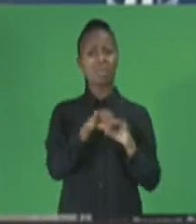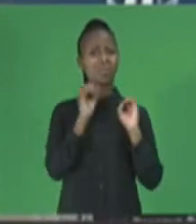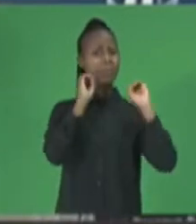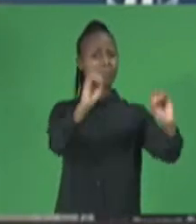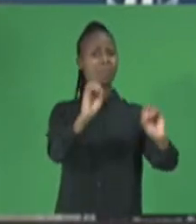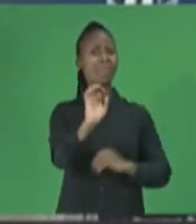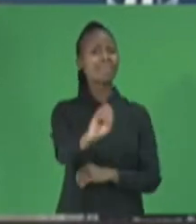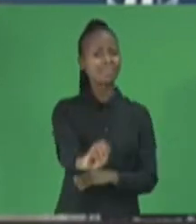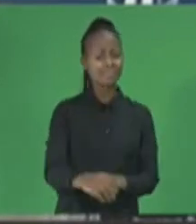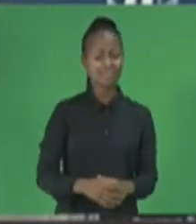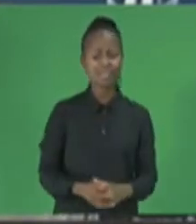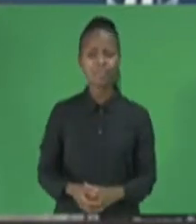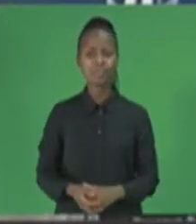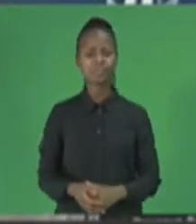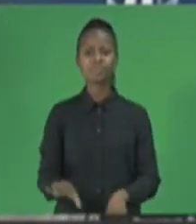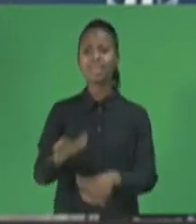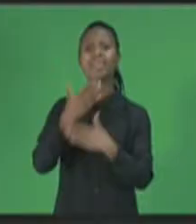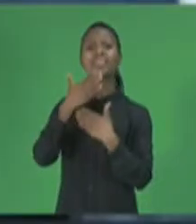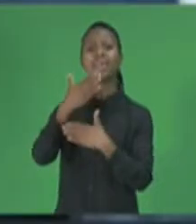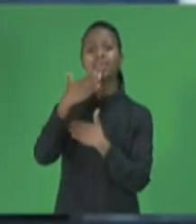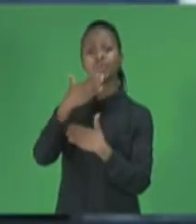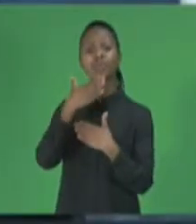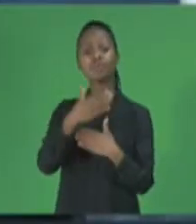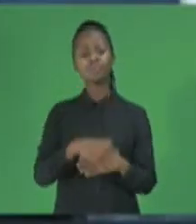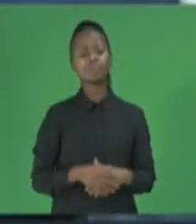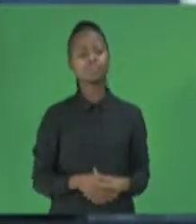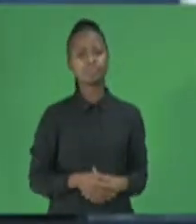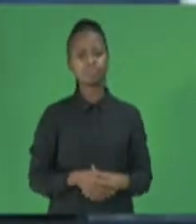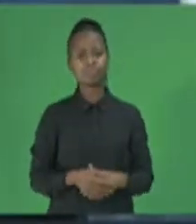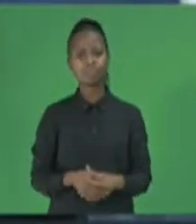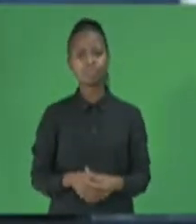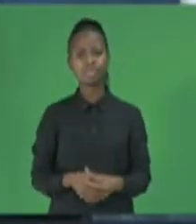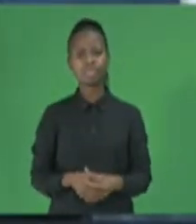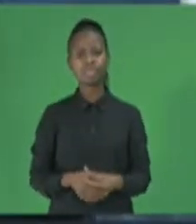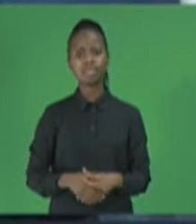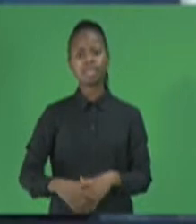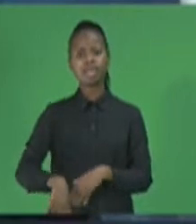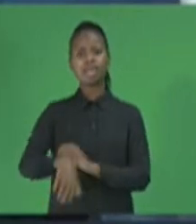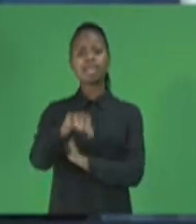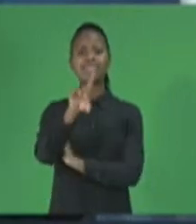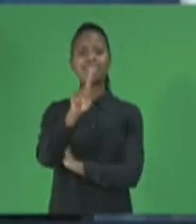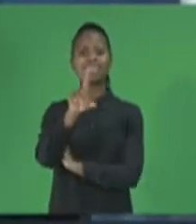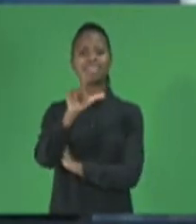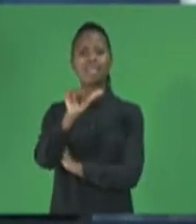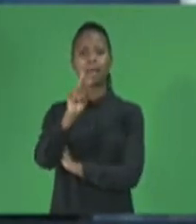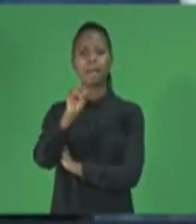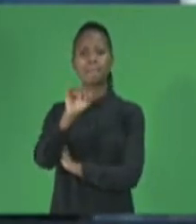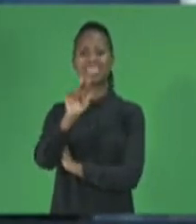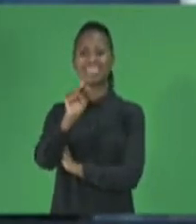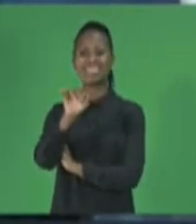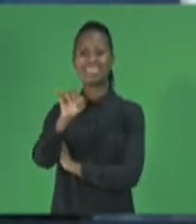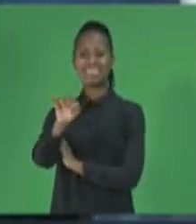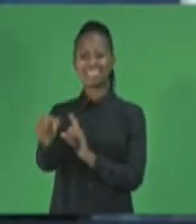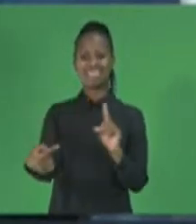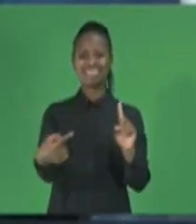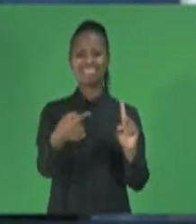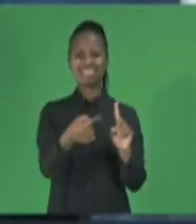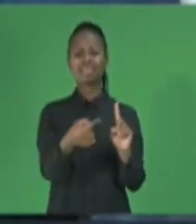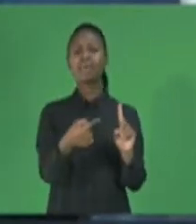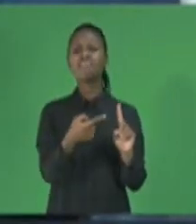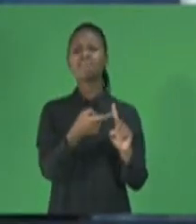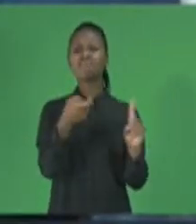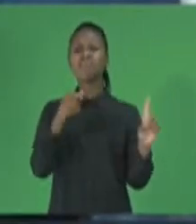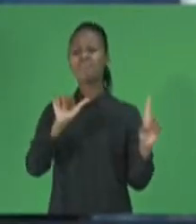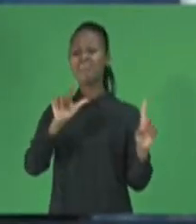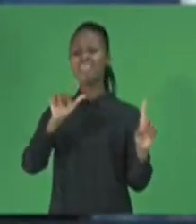Thank you, Governor. We've got a question from Atol Dlamini at Alliance News. He's asking, is the SARB